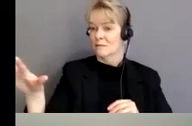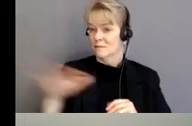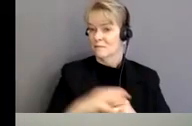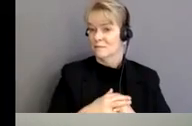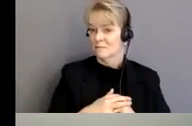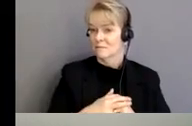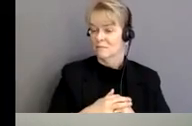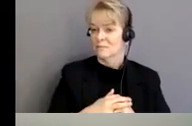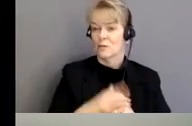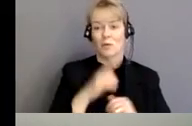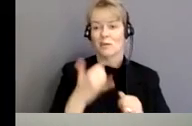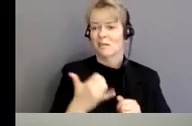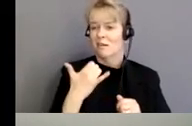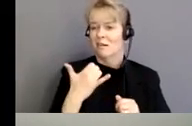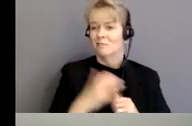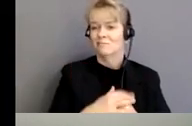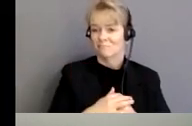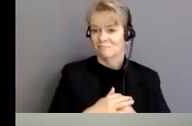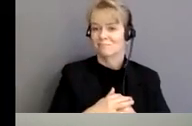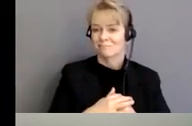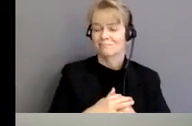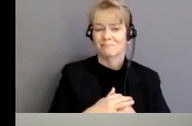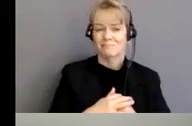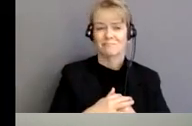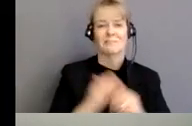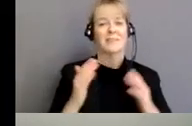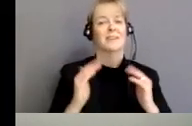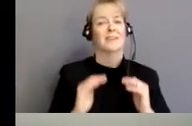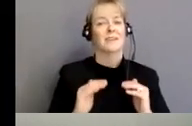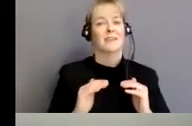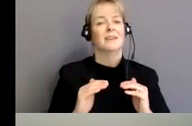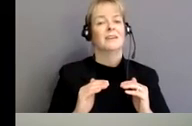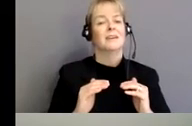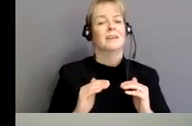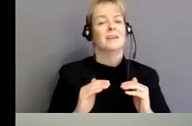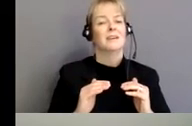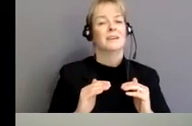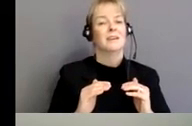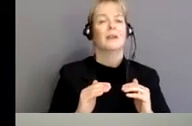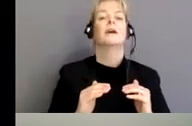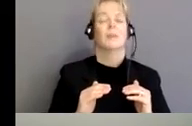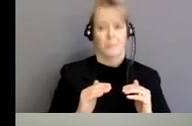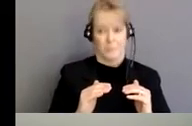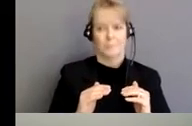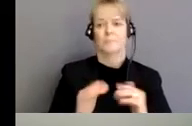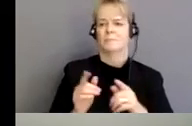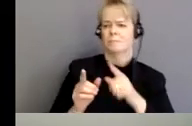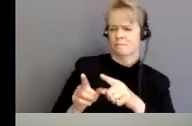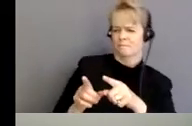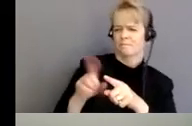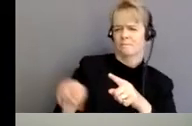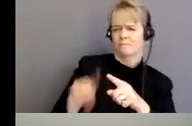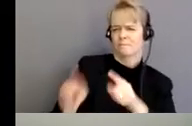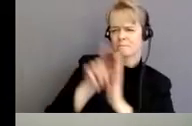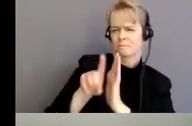1-877-785-1555. Next slide, please. Well, we talked about doing a background check. Always check